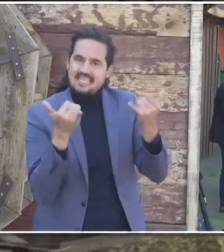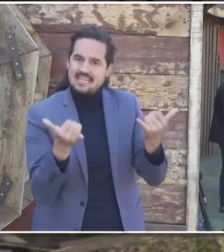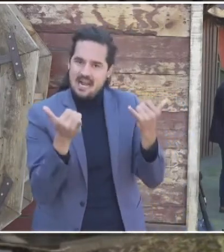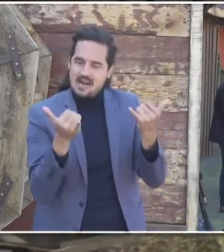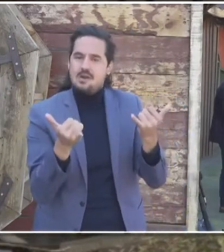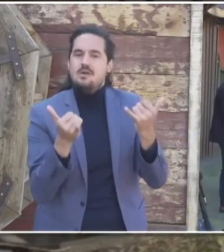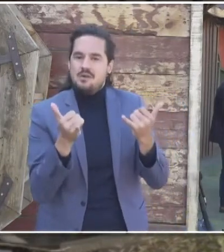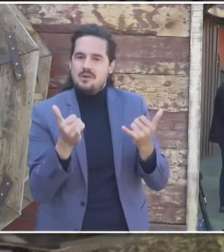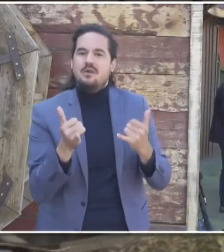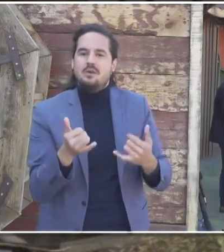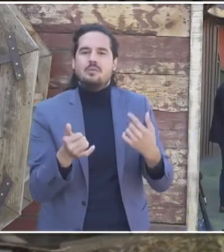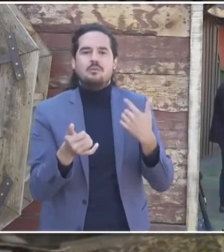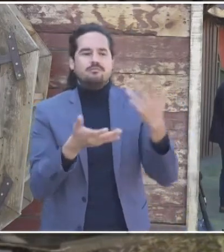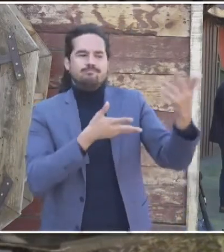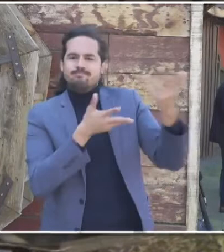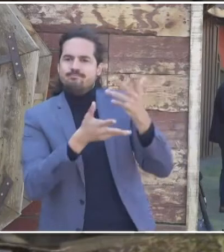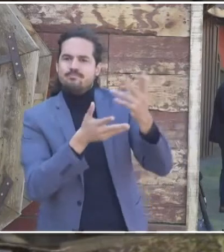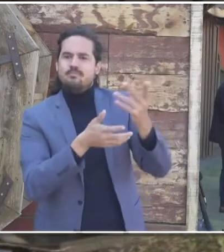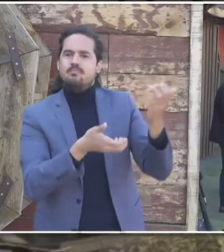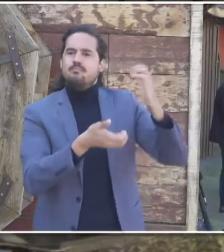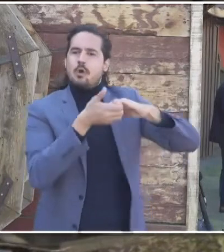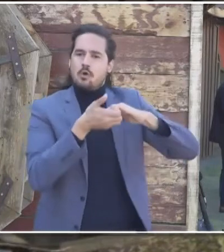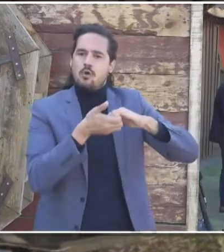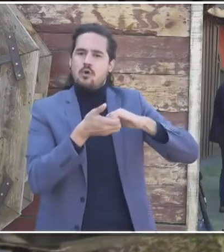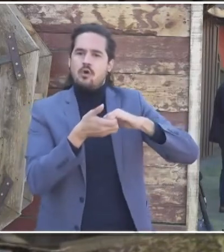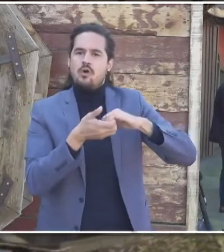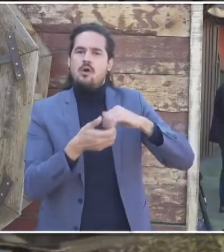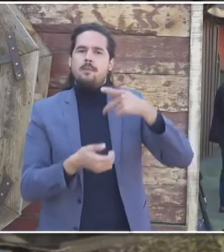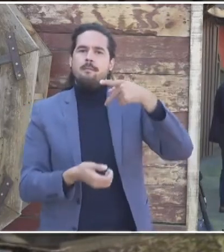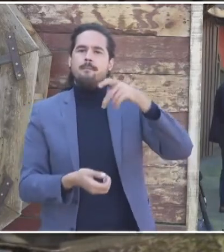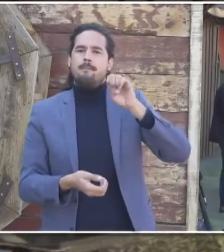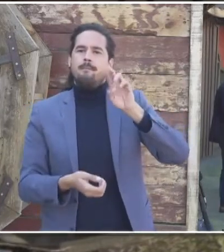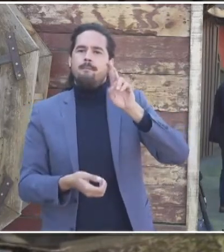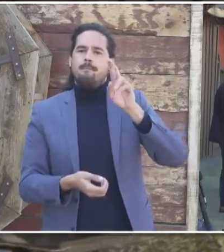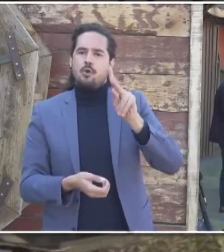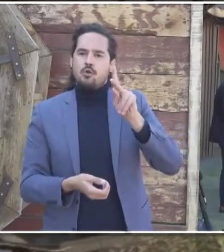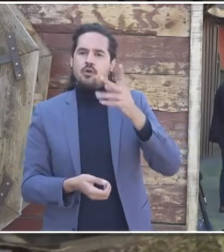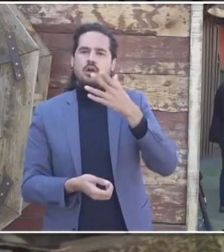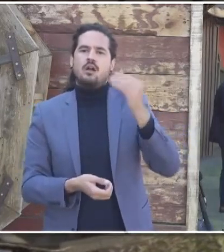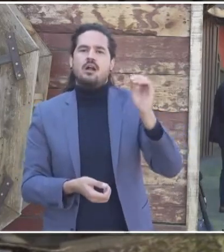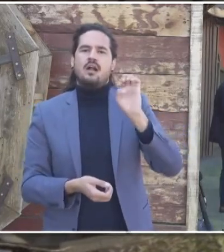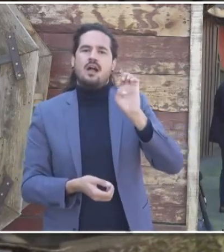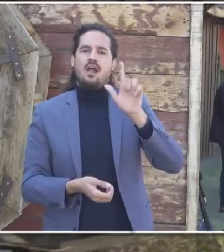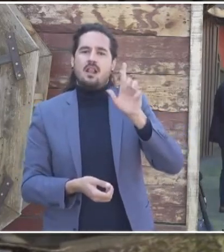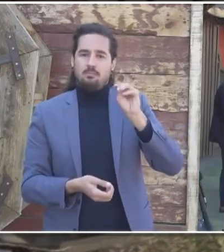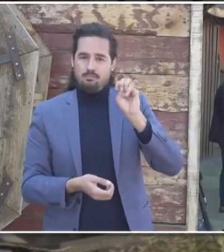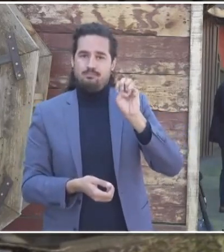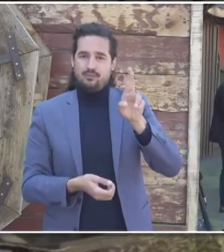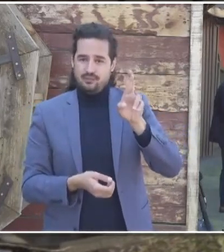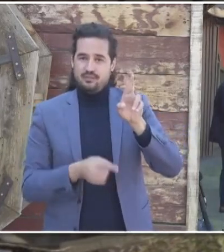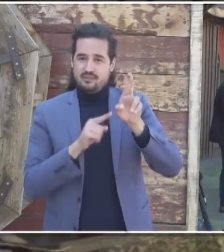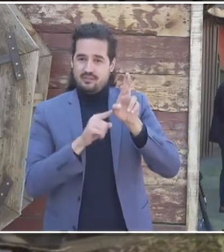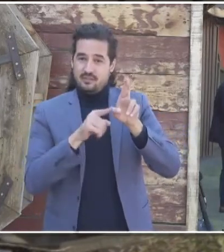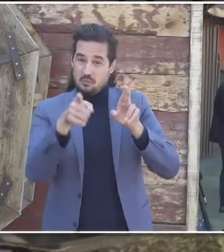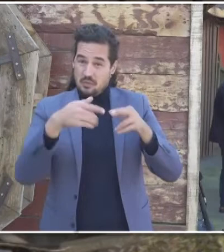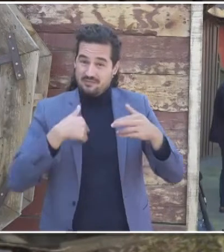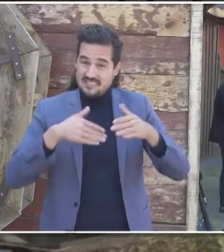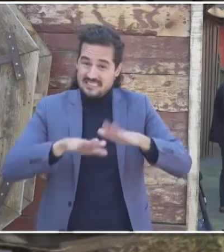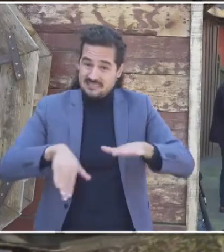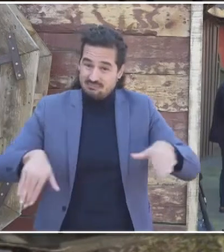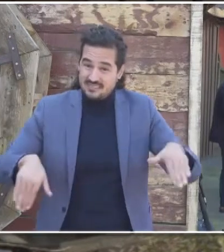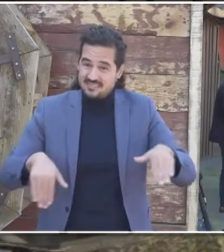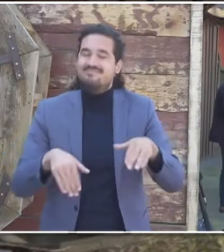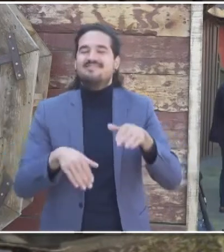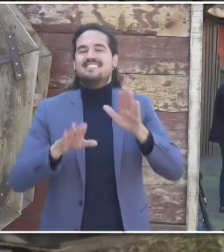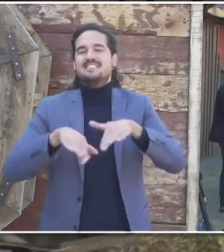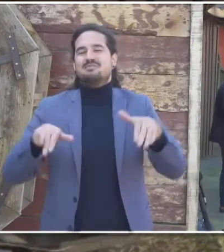with PerkinElmer. By the way, all of us are very familiar with PerkinElmer. Any of us have had kids very familiar with PerkinElmer because they provide a lot of the